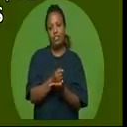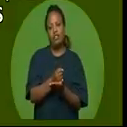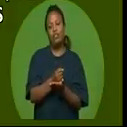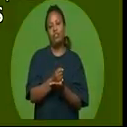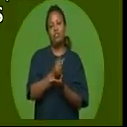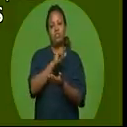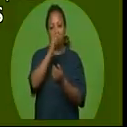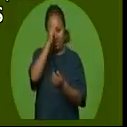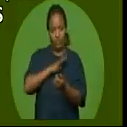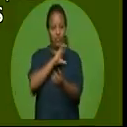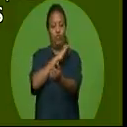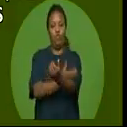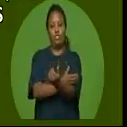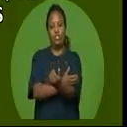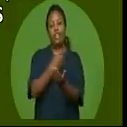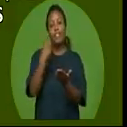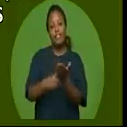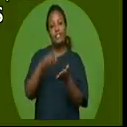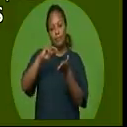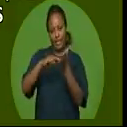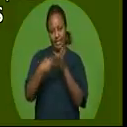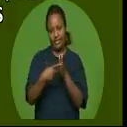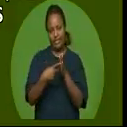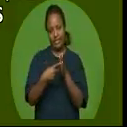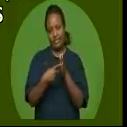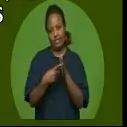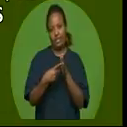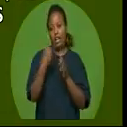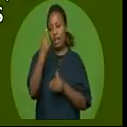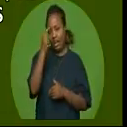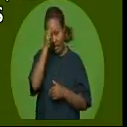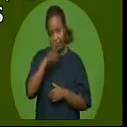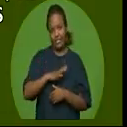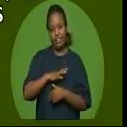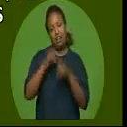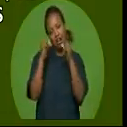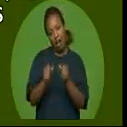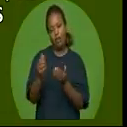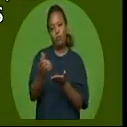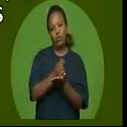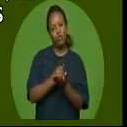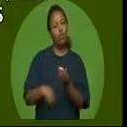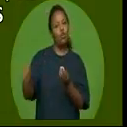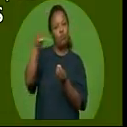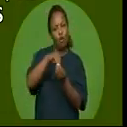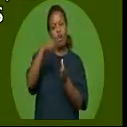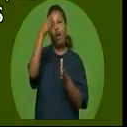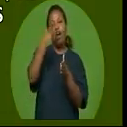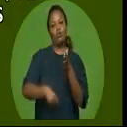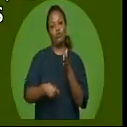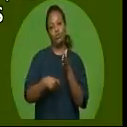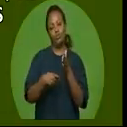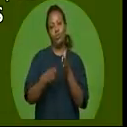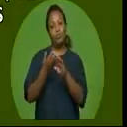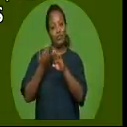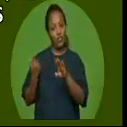productivity of the labor force. This means an individual can produce more